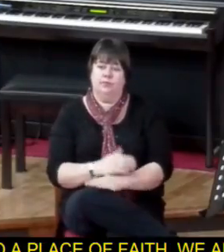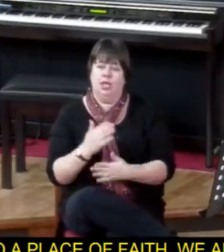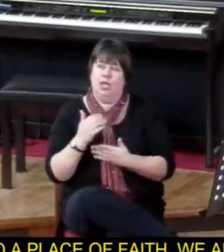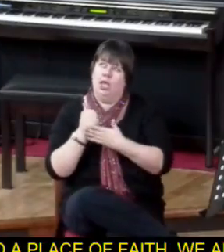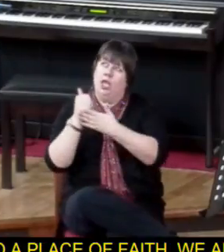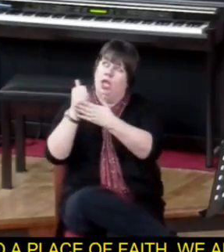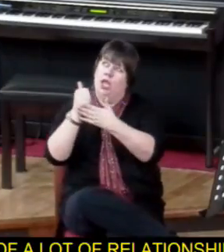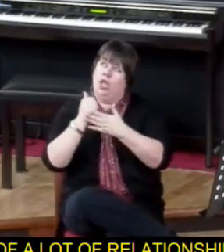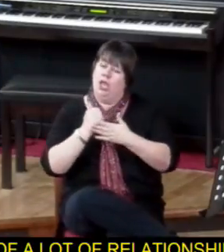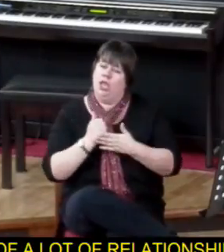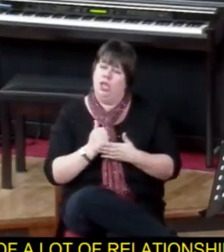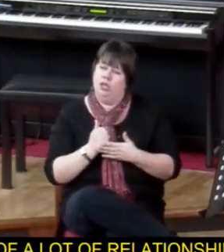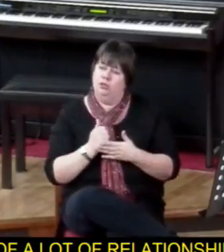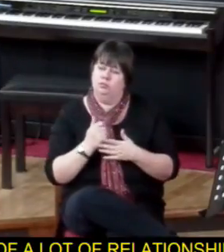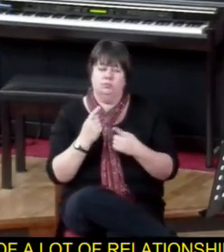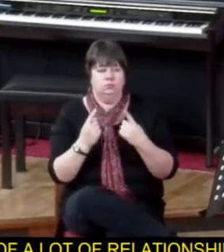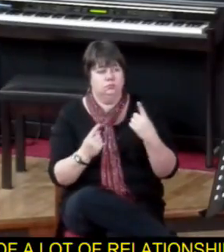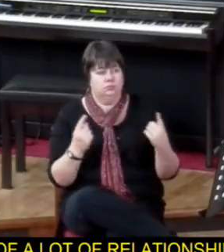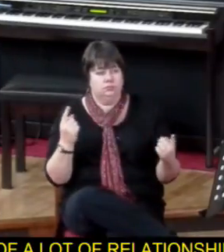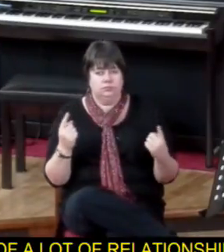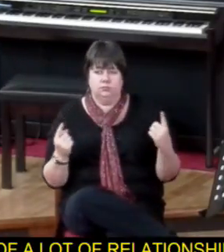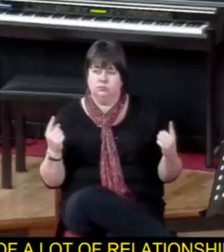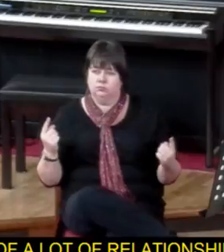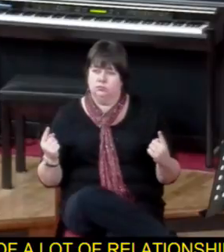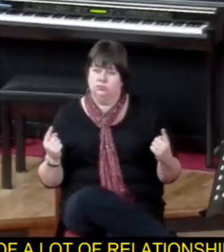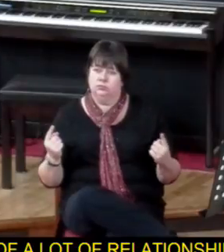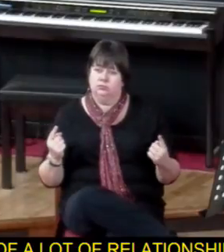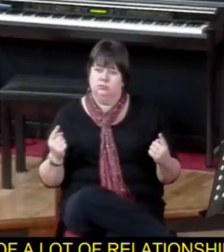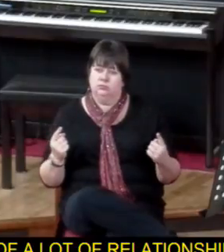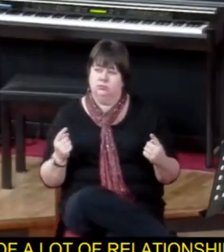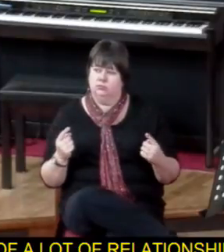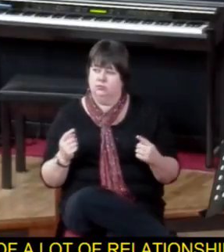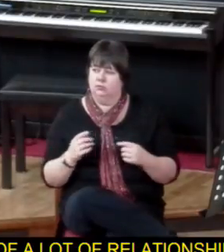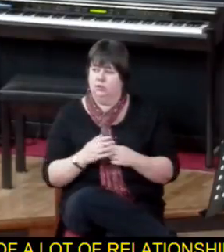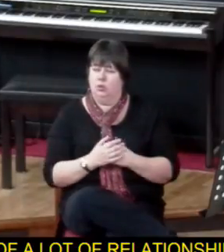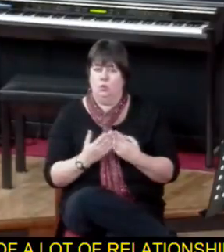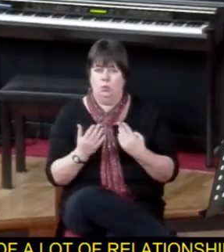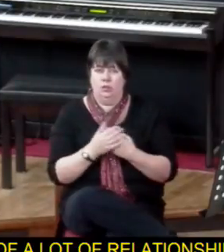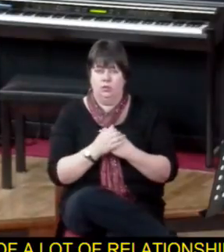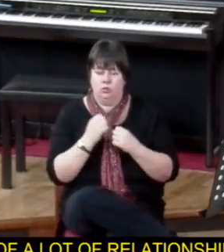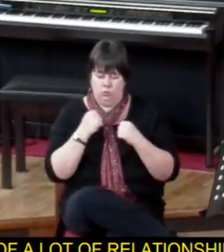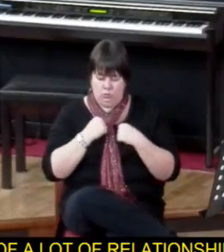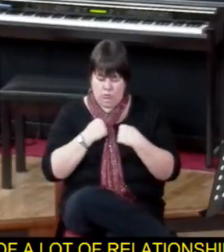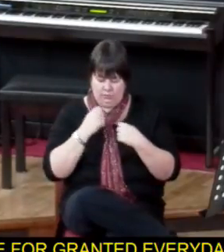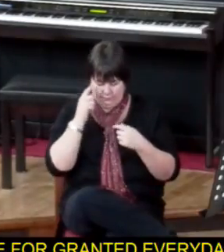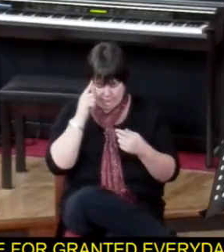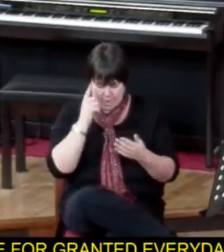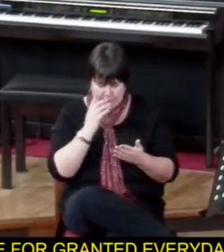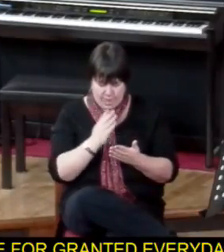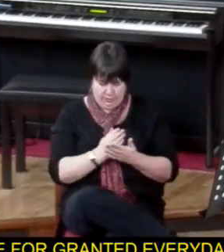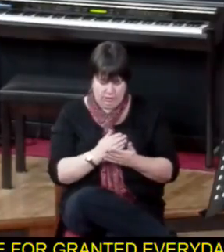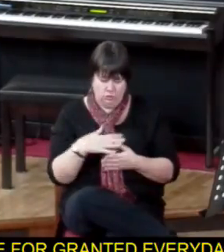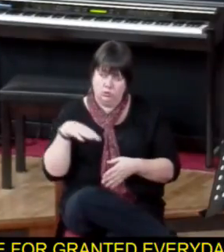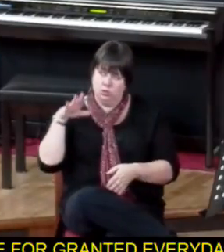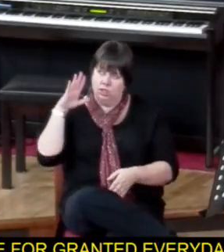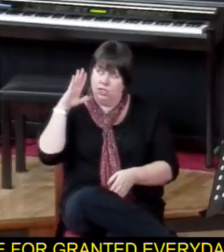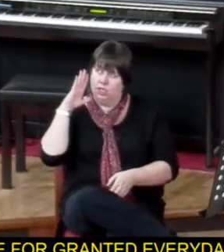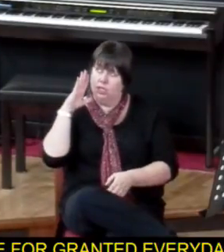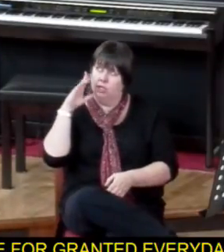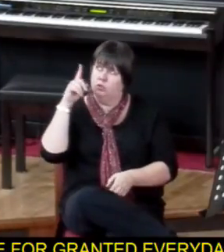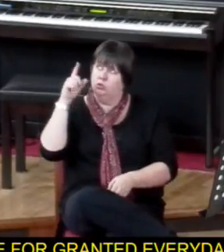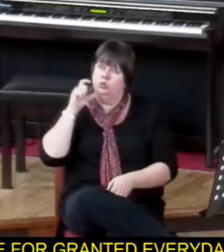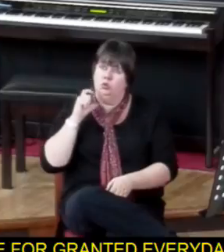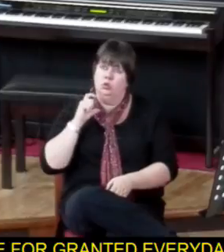Help us then, gently and graciously, but with integrity and faithfulness, to hear and answer your